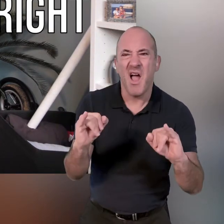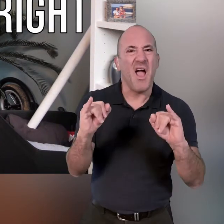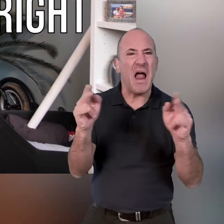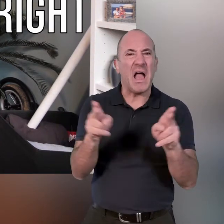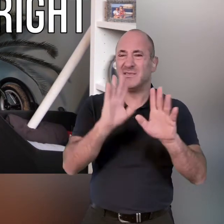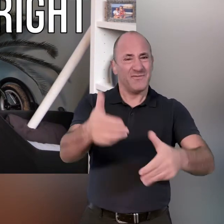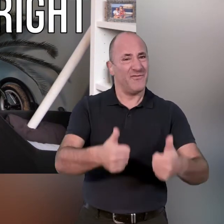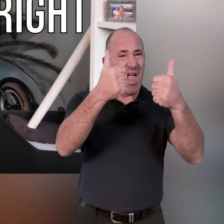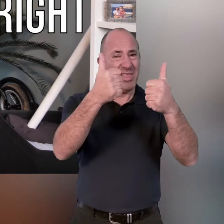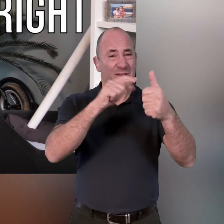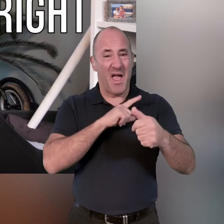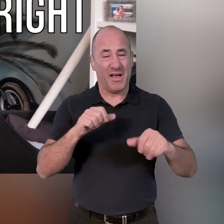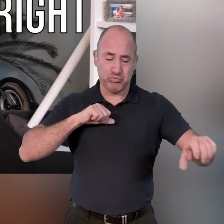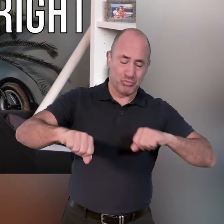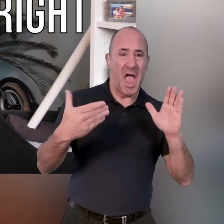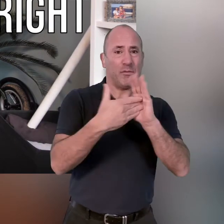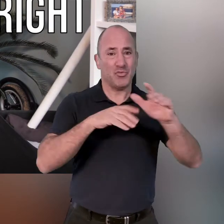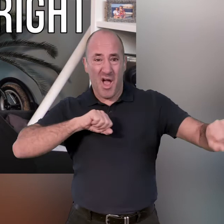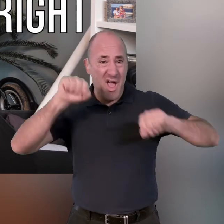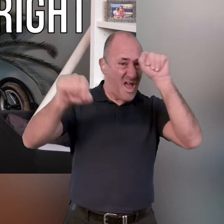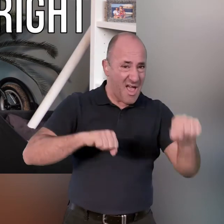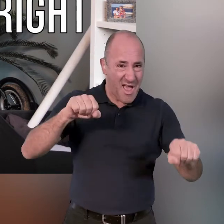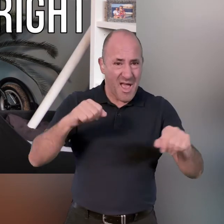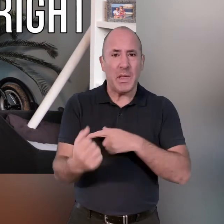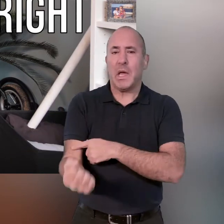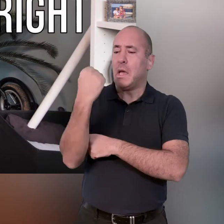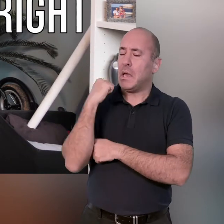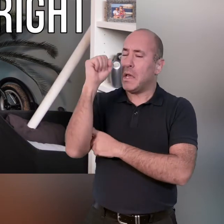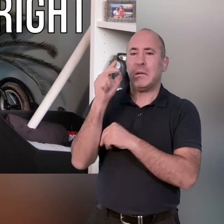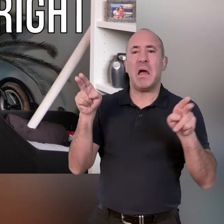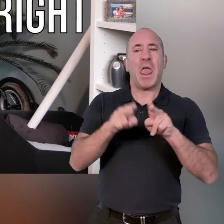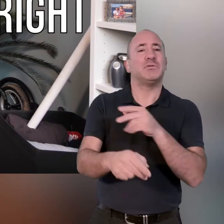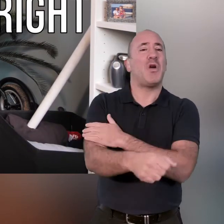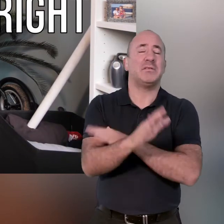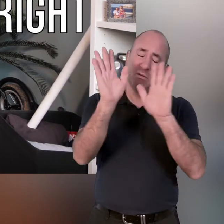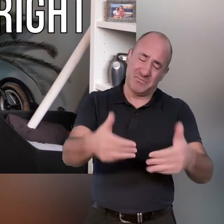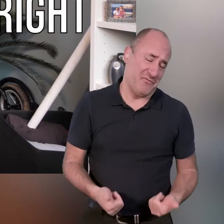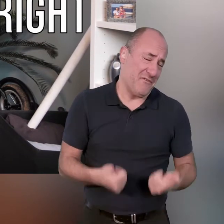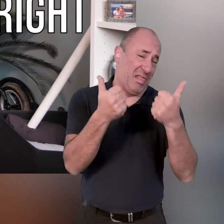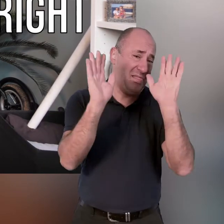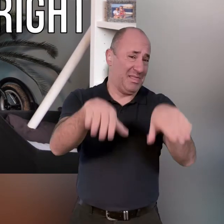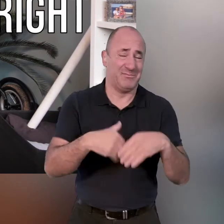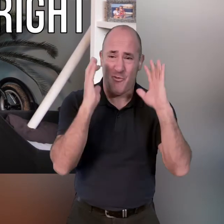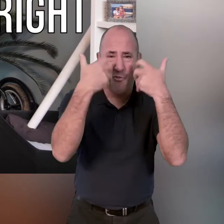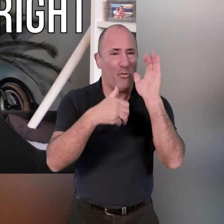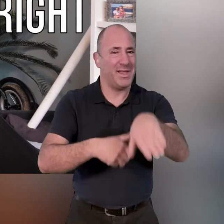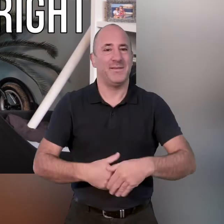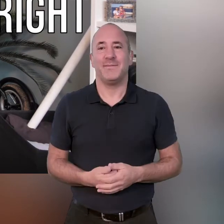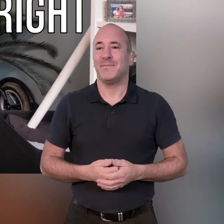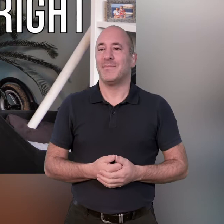Good work. It's all right, we got extra on the cardio there and slightly less on the resistance for this arm, but that's